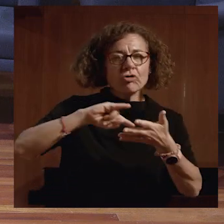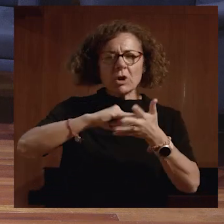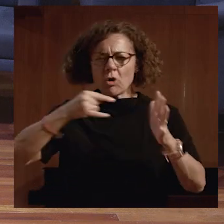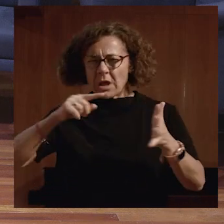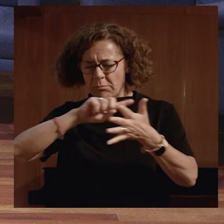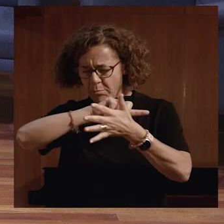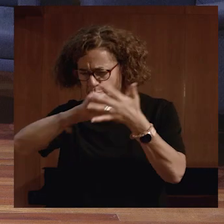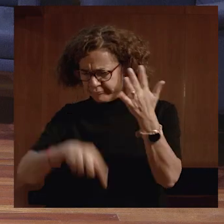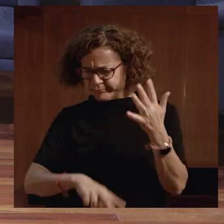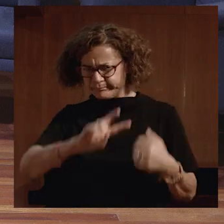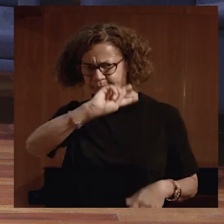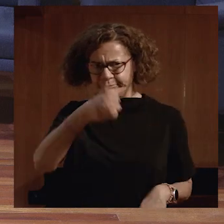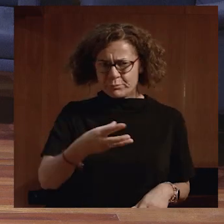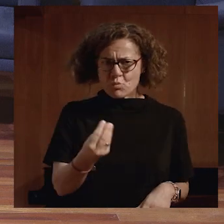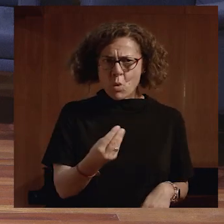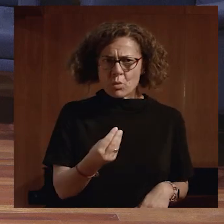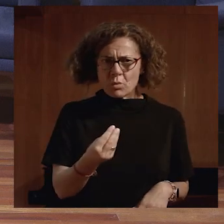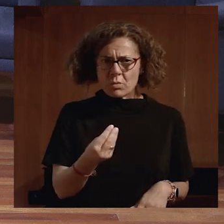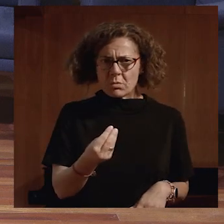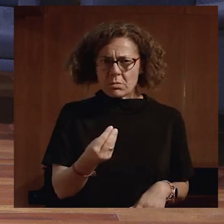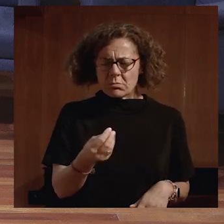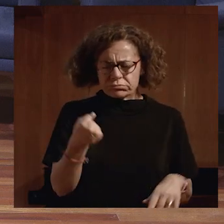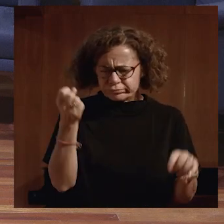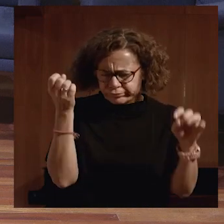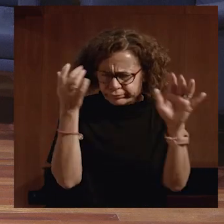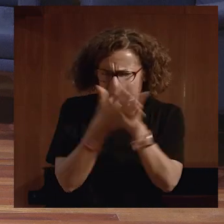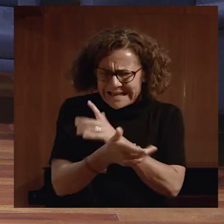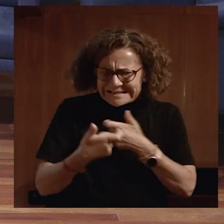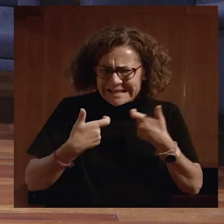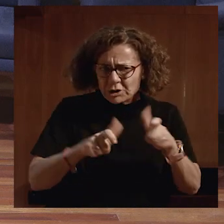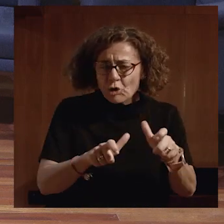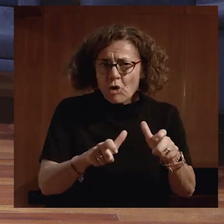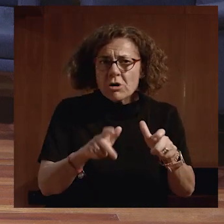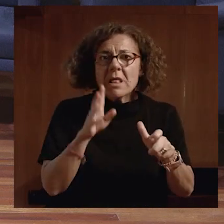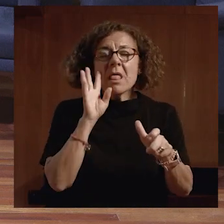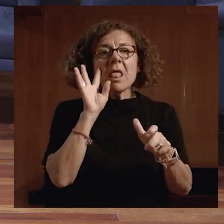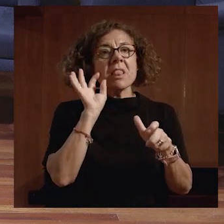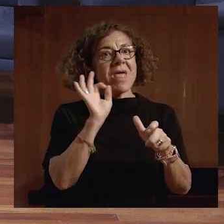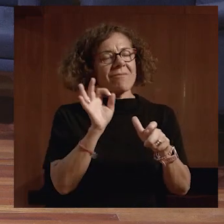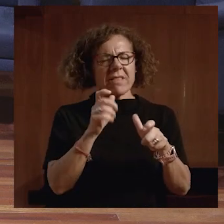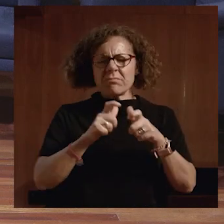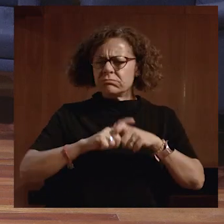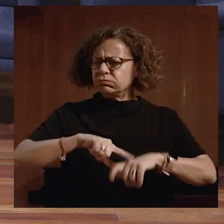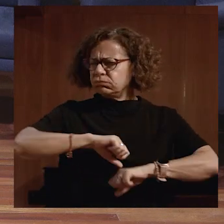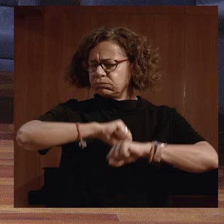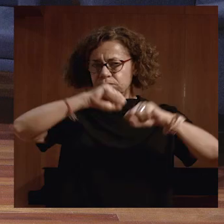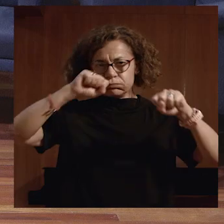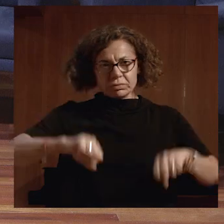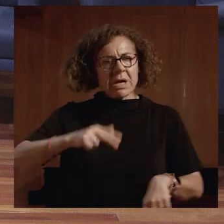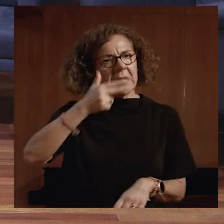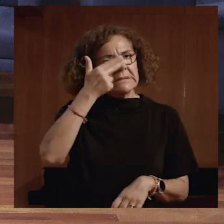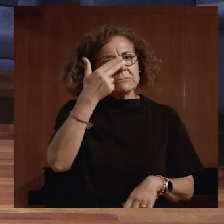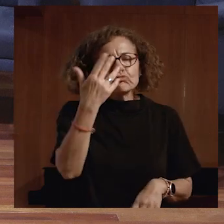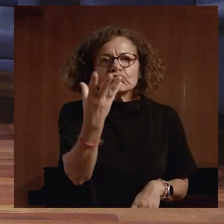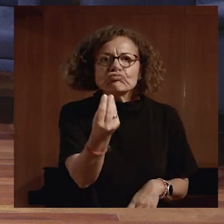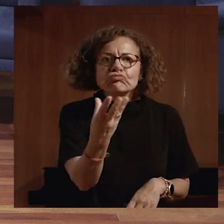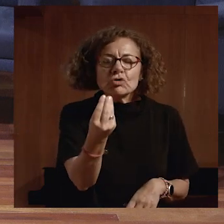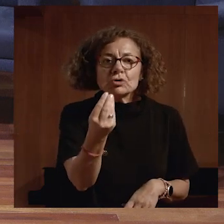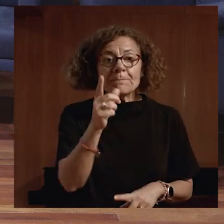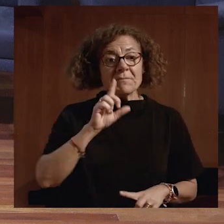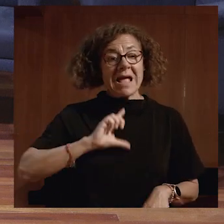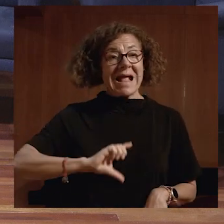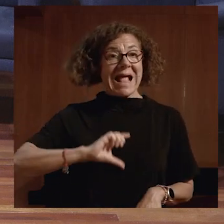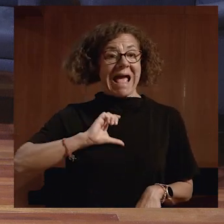endless. The industry is really, really vast and interesting, and the skills that we learn through our